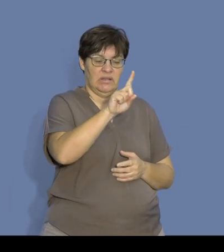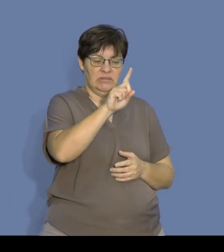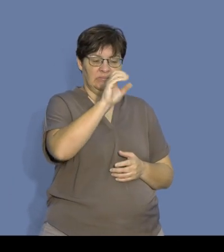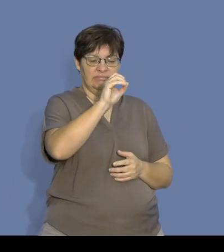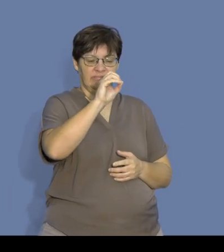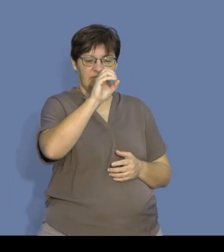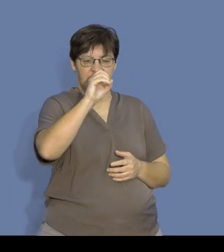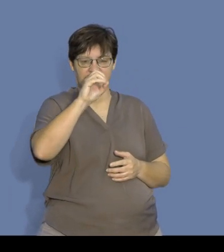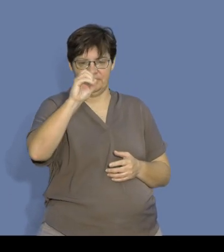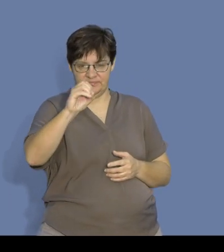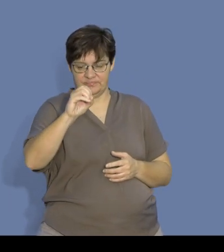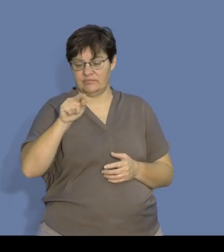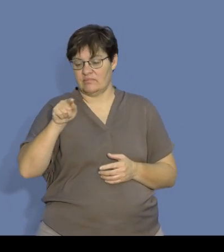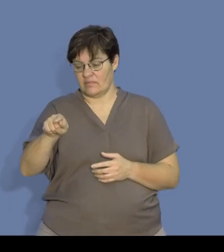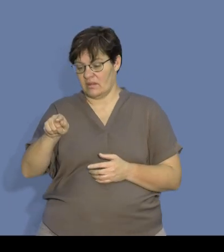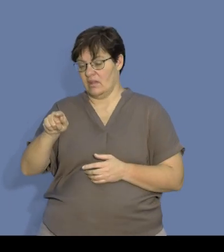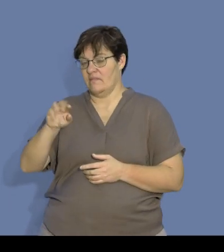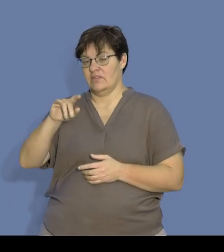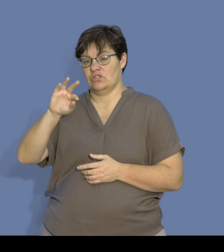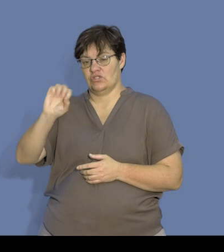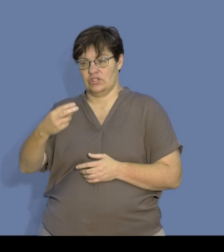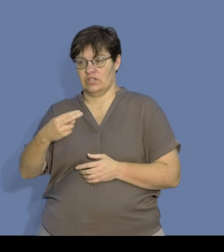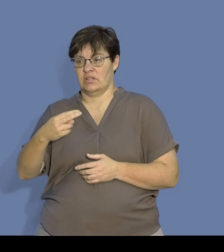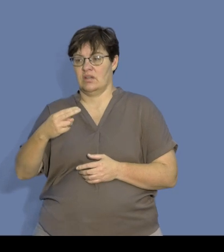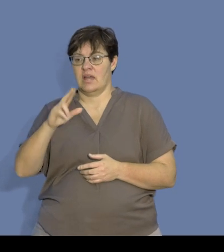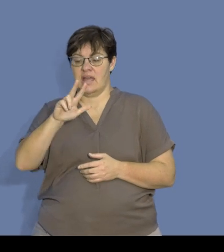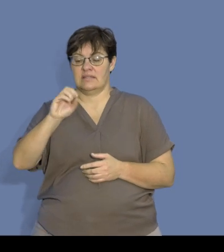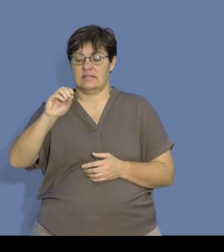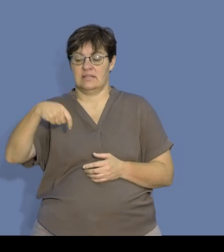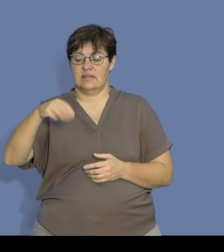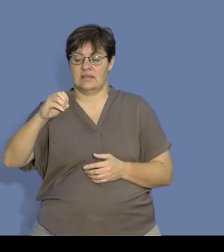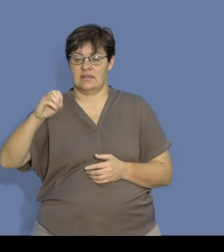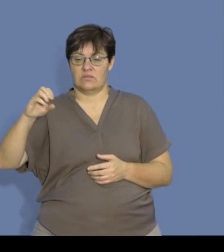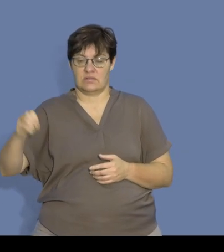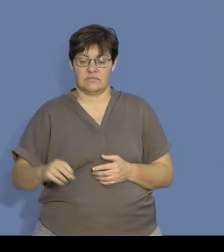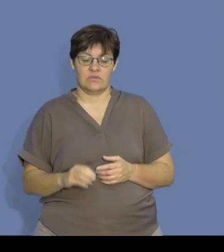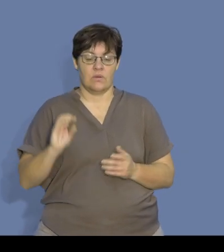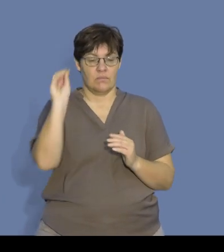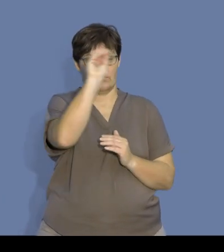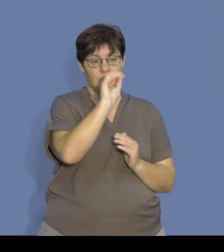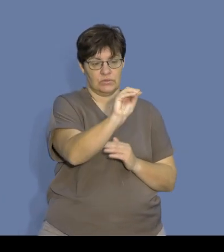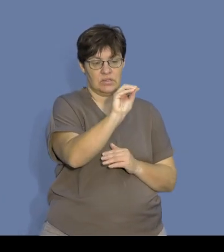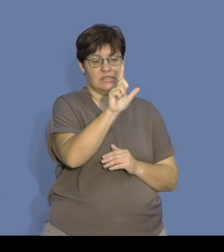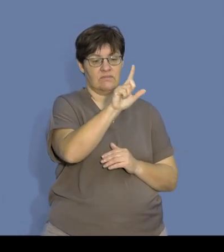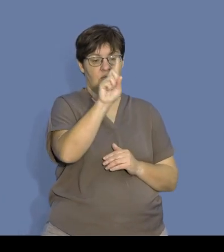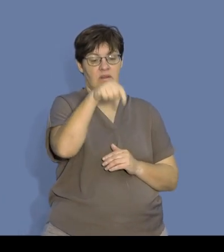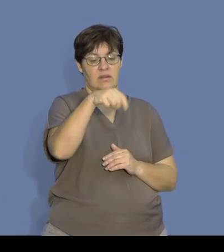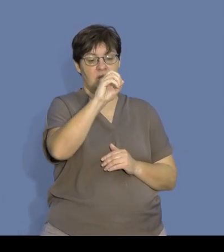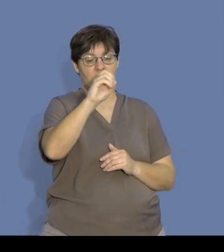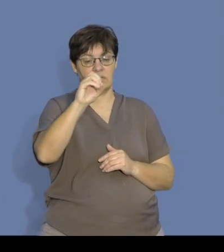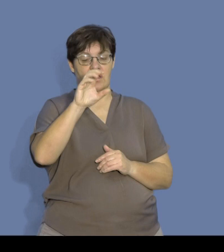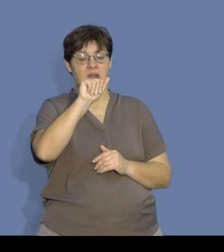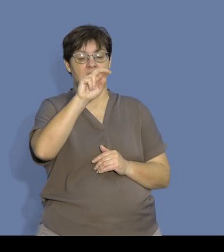71,000, Vish, 80,000. So let's fill that in. 71,000 for